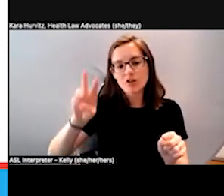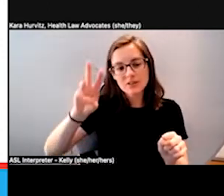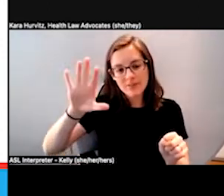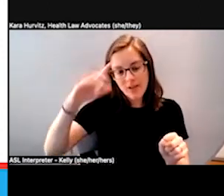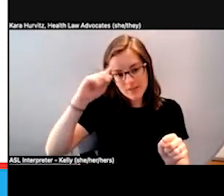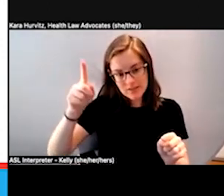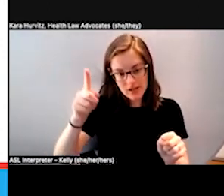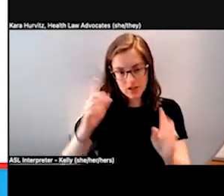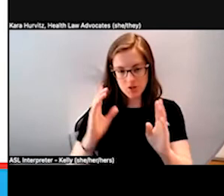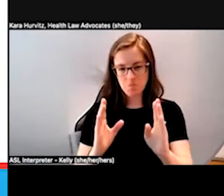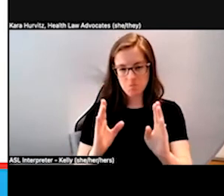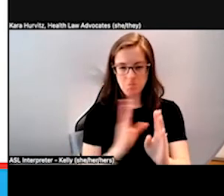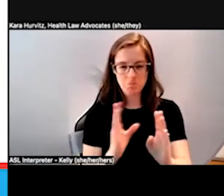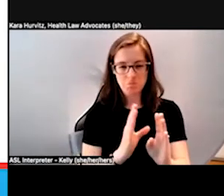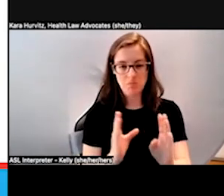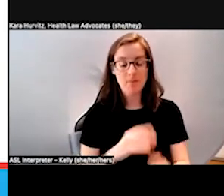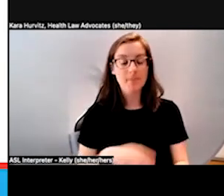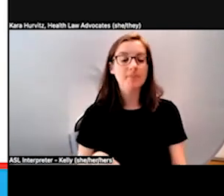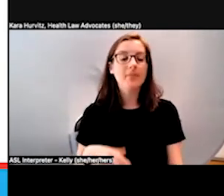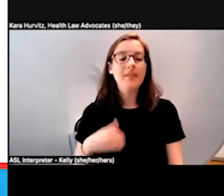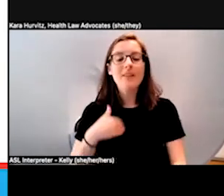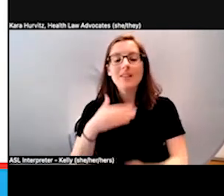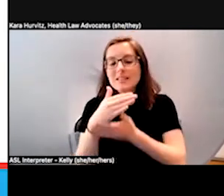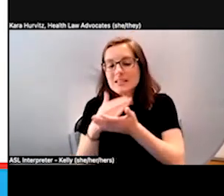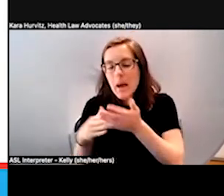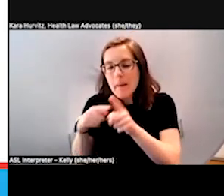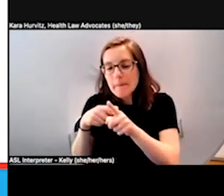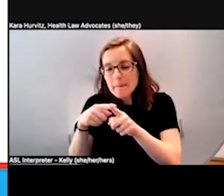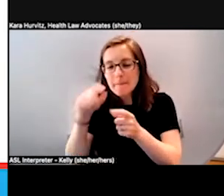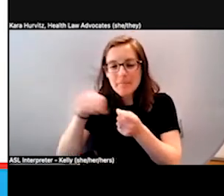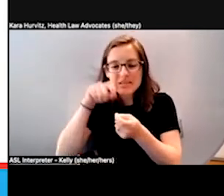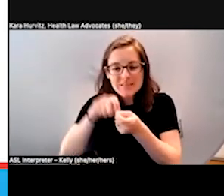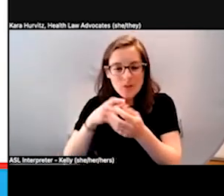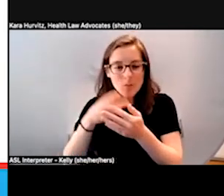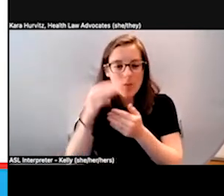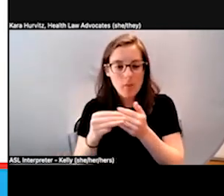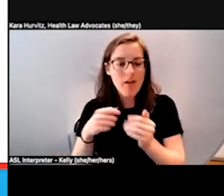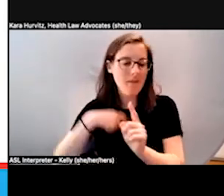or some programs may have a monthly premium.